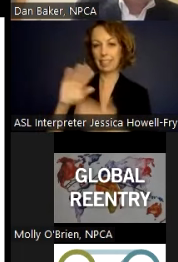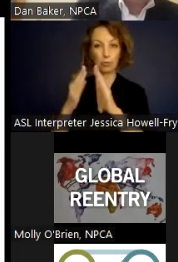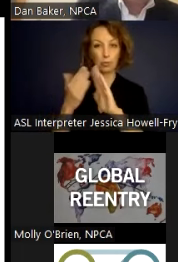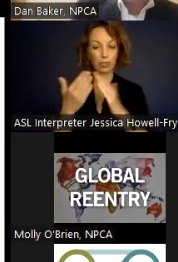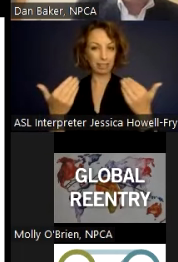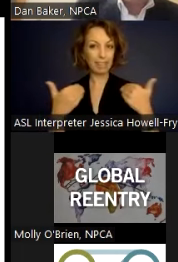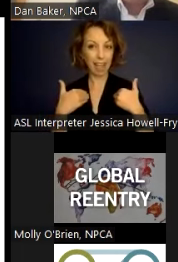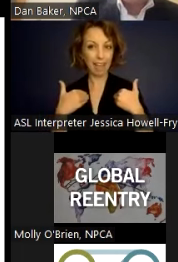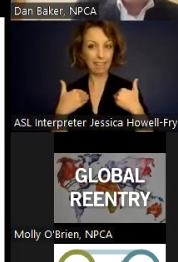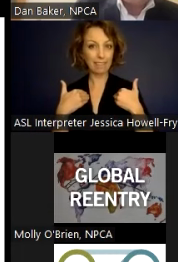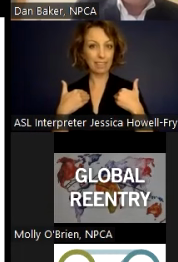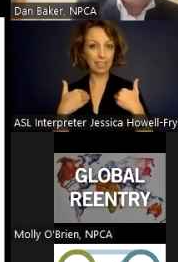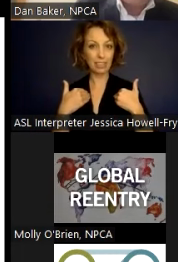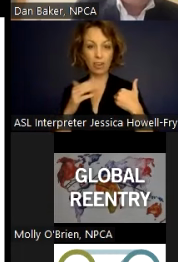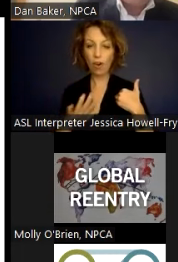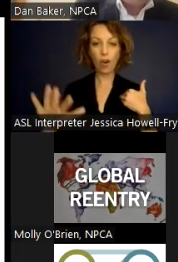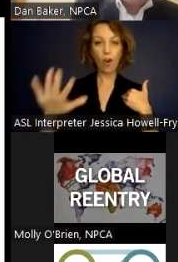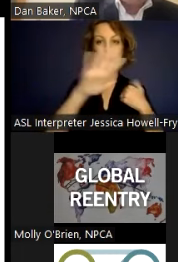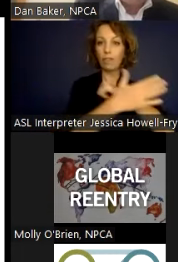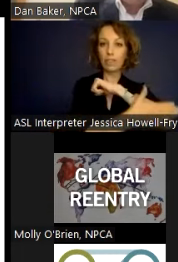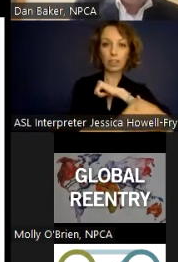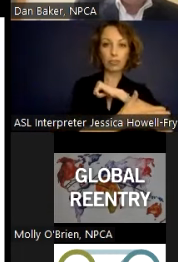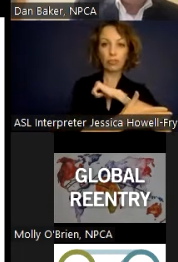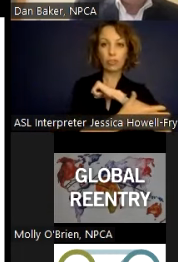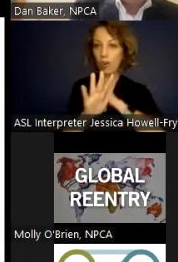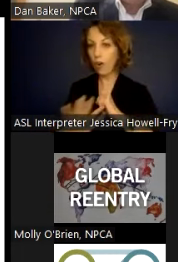across our country and across the world,